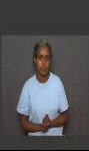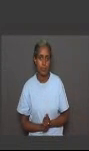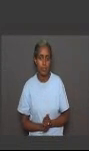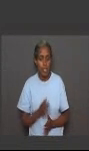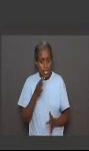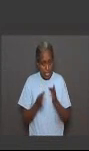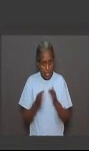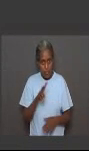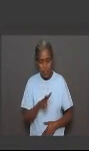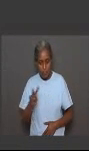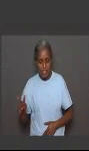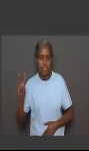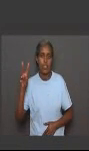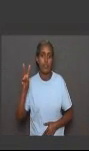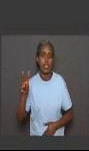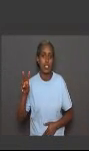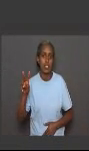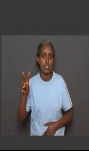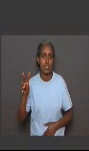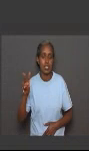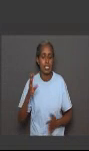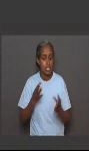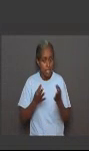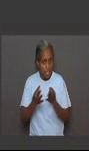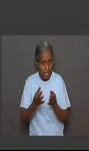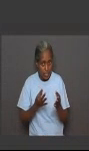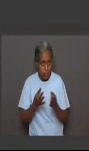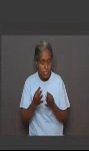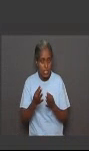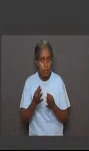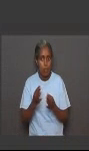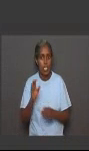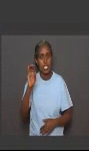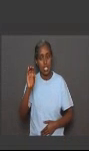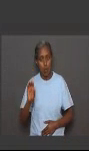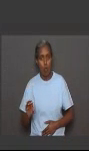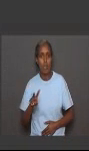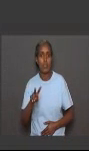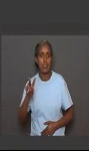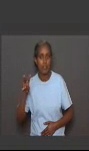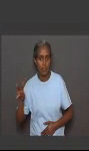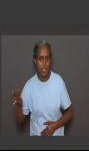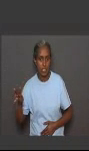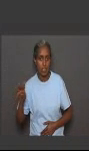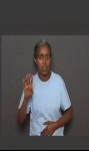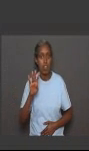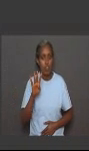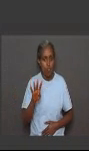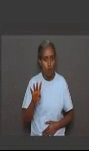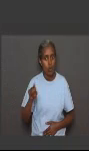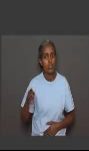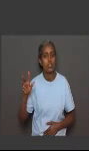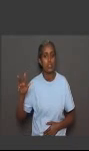If vector v is expressed by the column vector of 4,